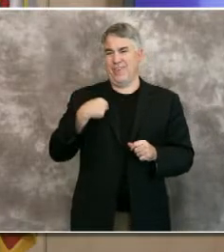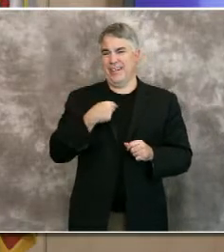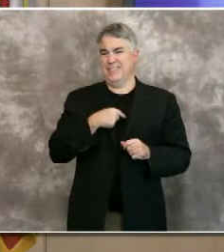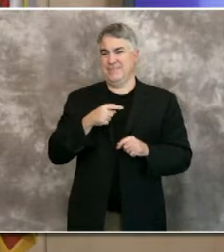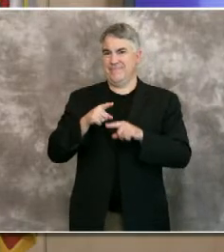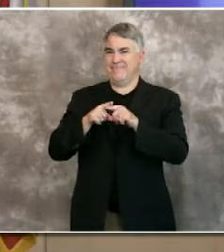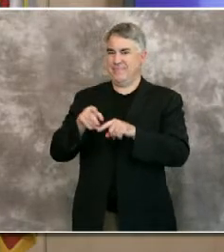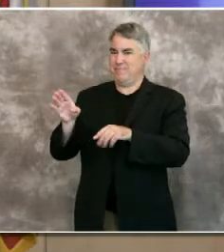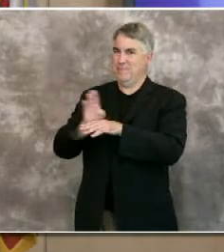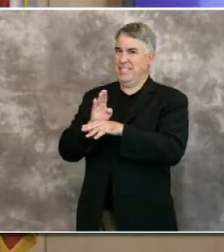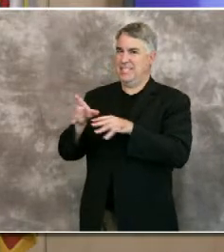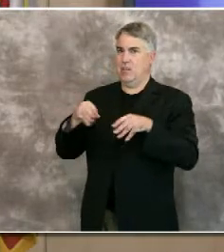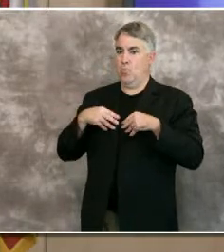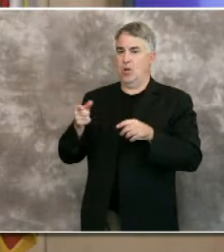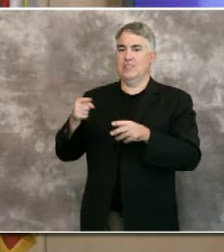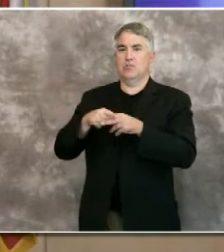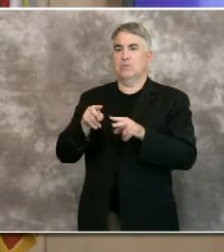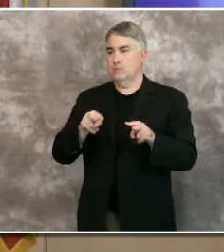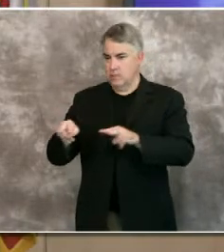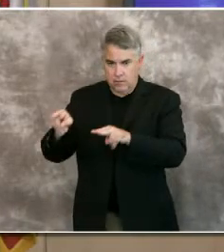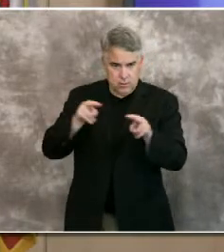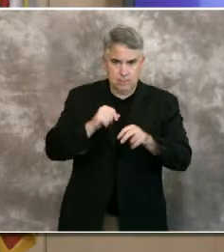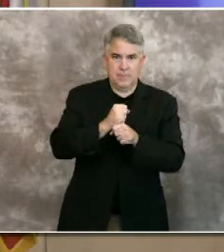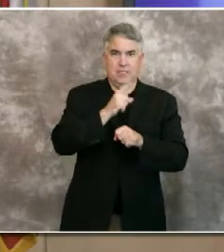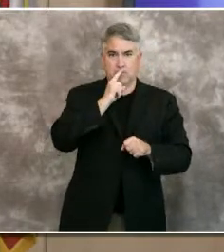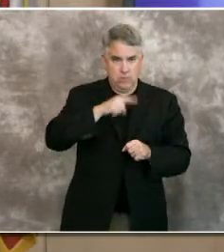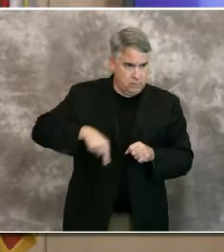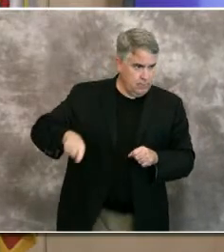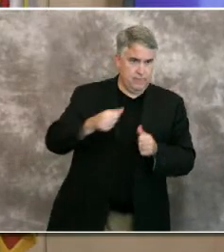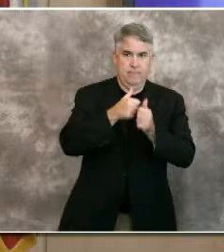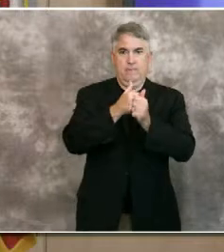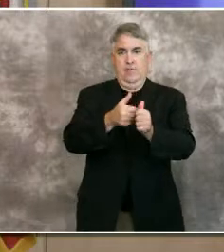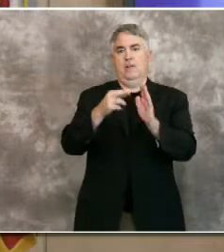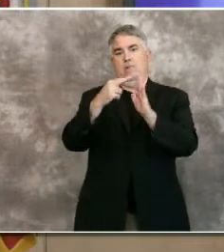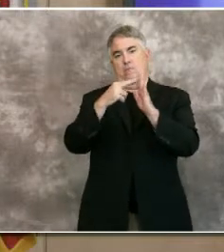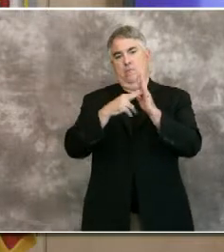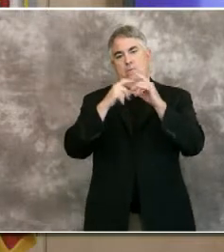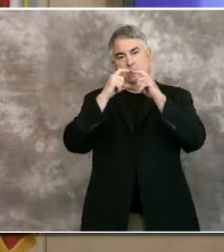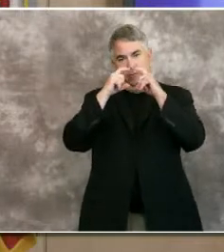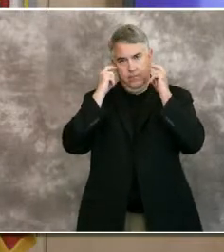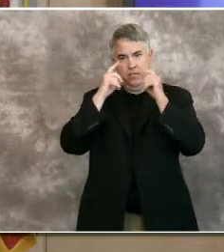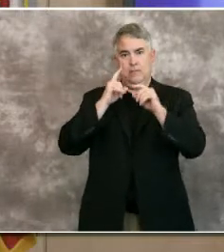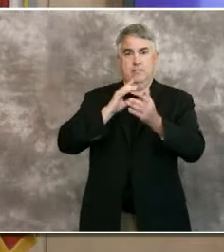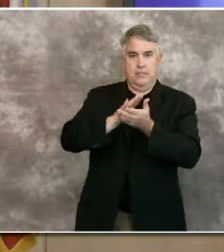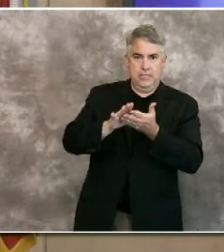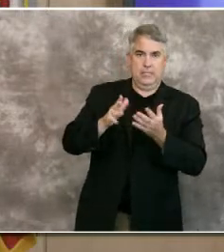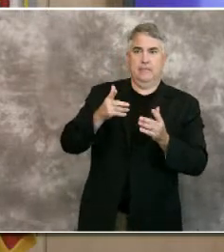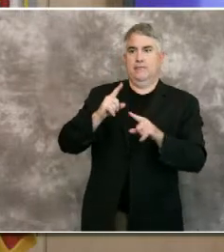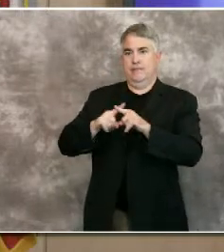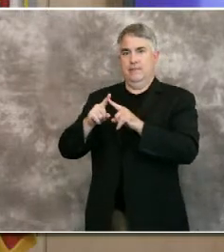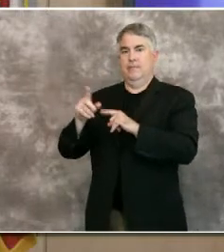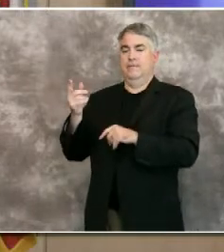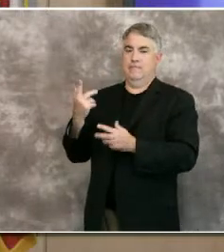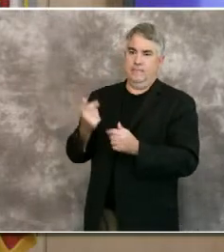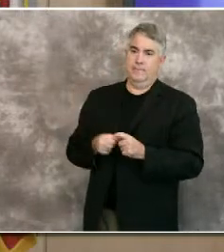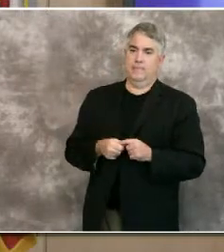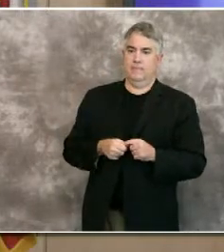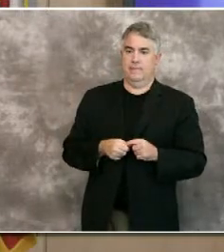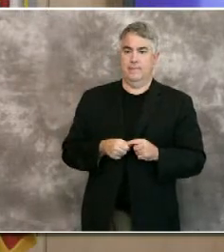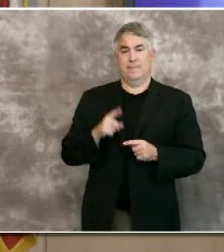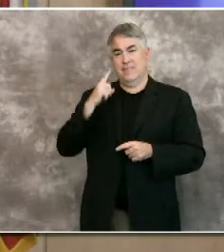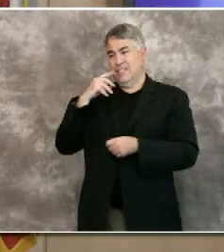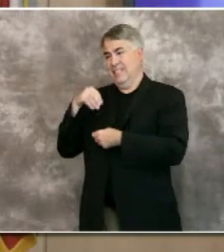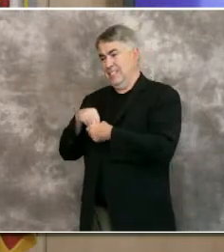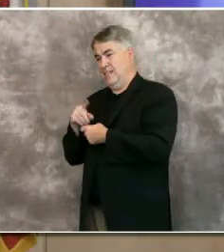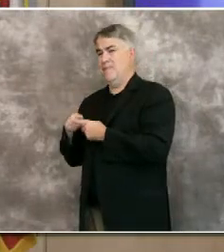to enforce the protocols in their businesses. And that relates not only to what happens indoor in terms of the spacing and the sanitation, but that